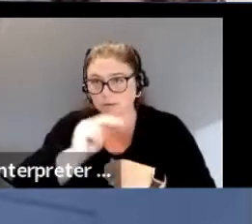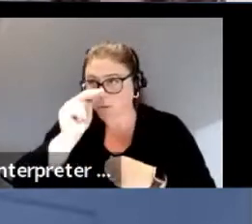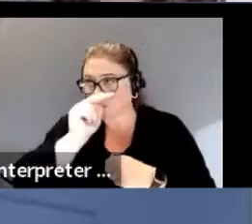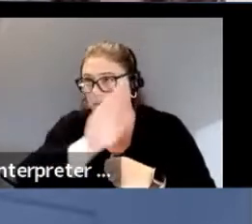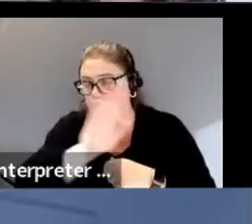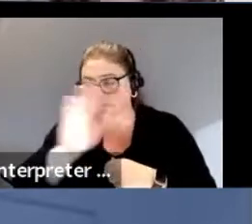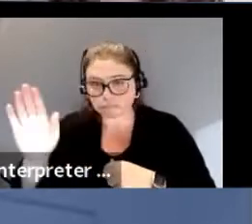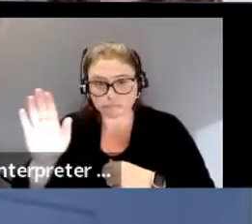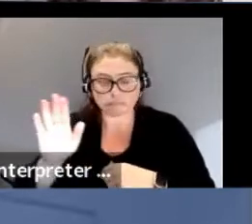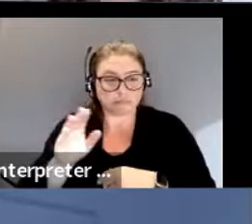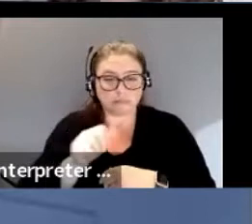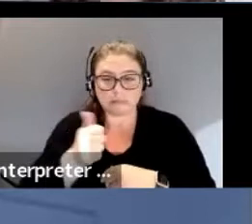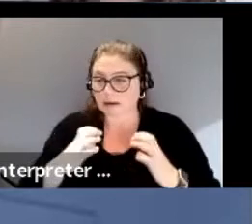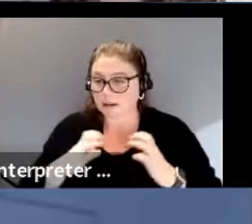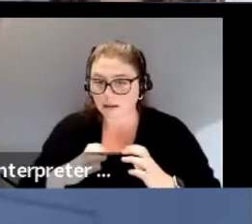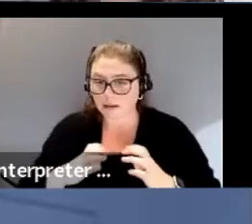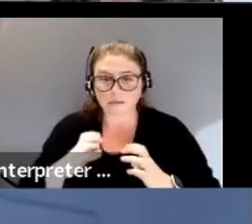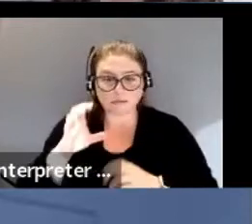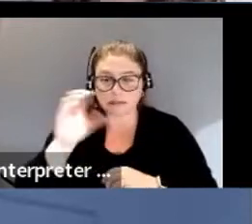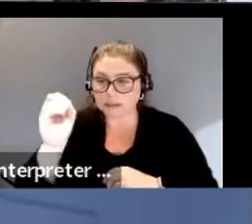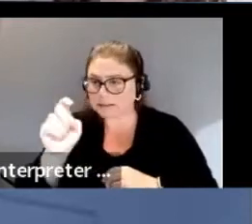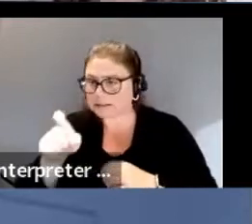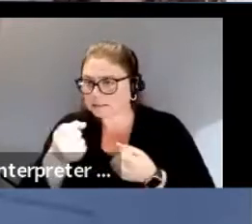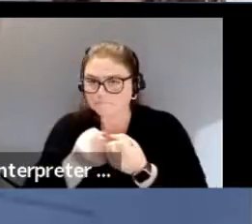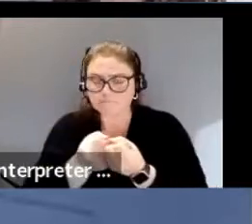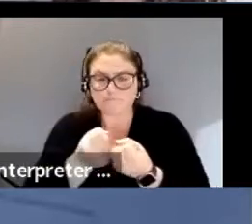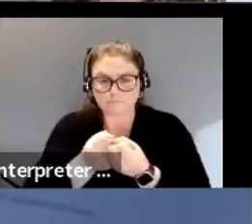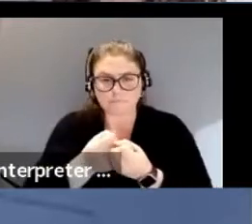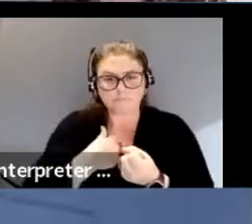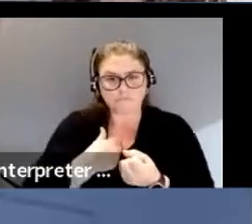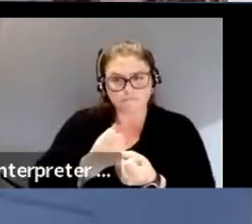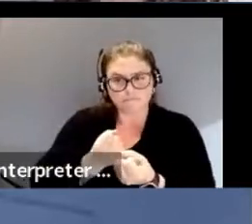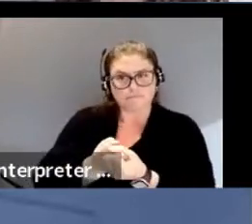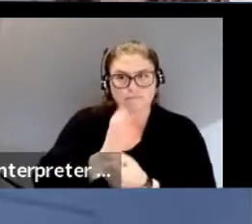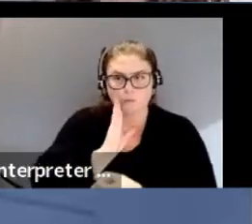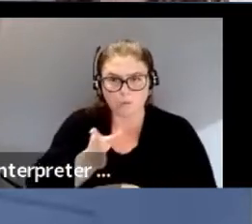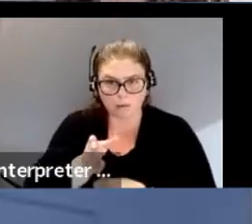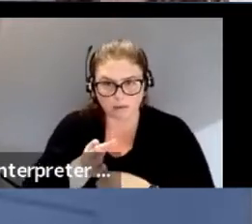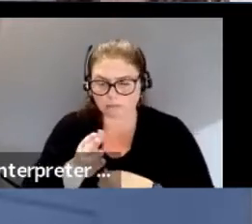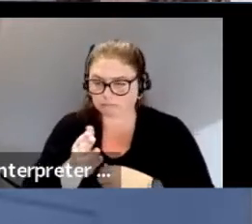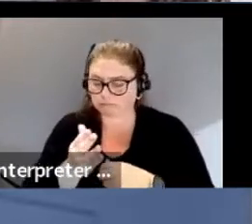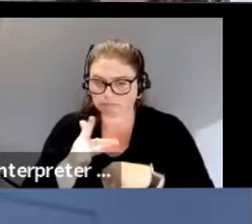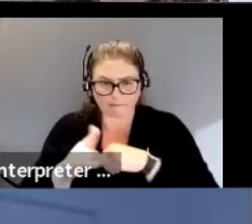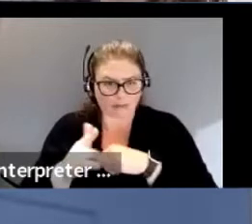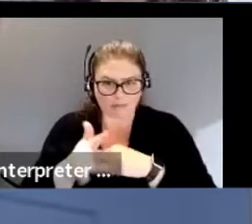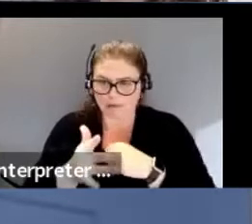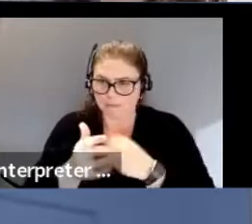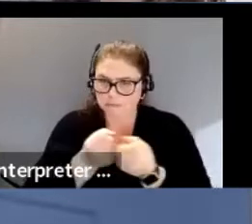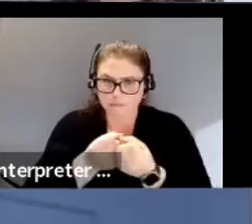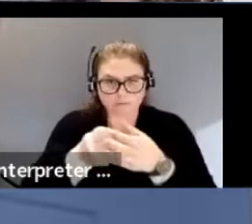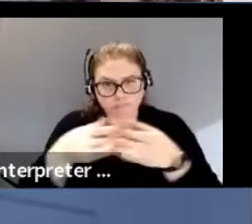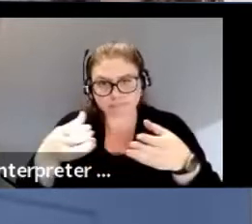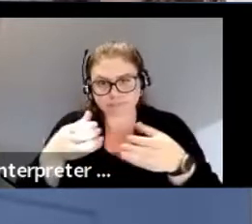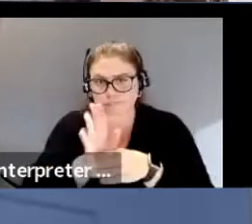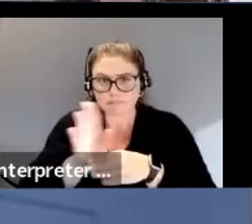clients or companies out there looking for some assistance. We are definitely available to help you grow your business. That's what